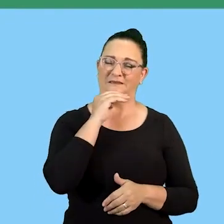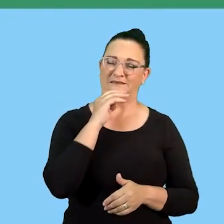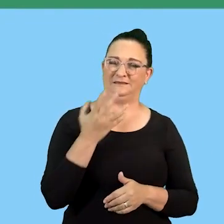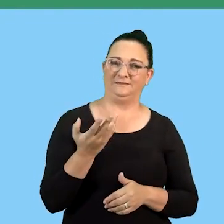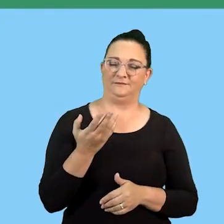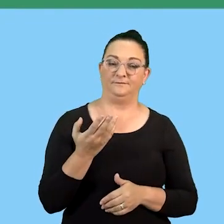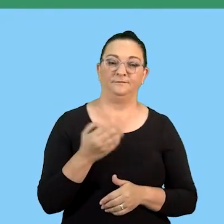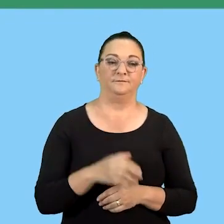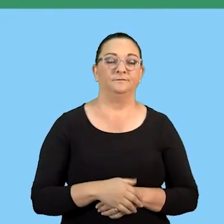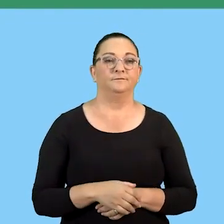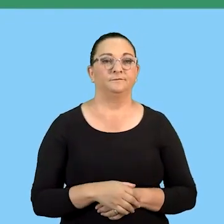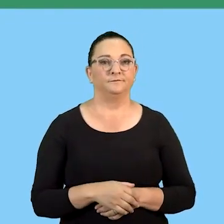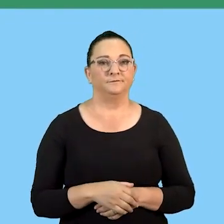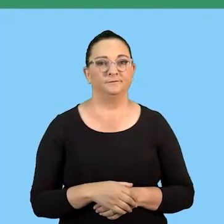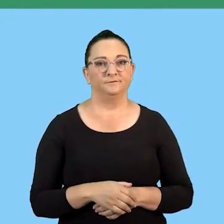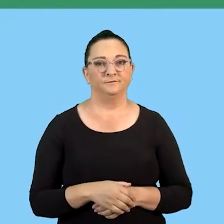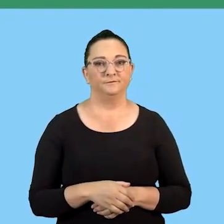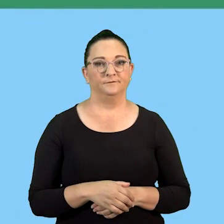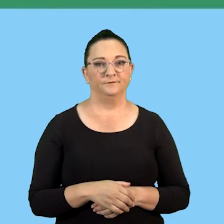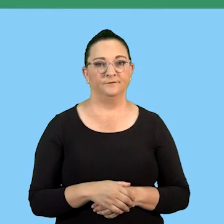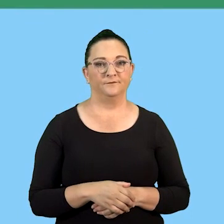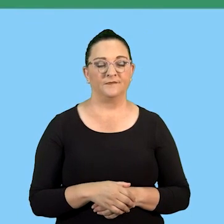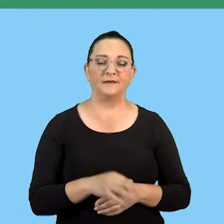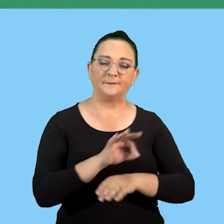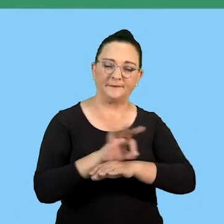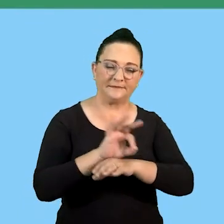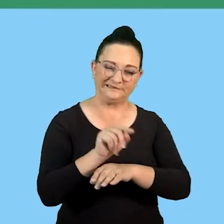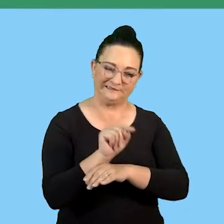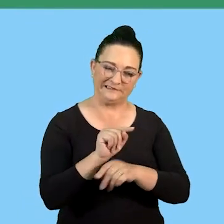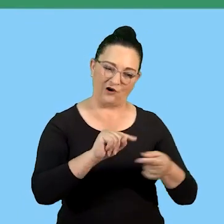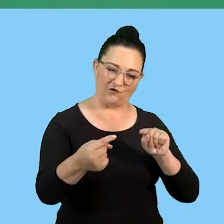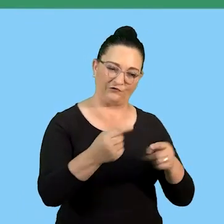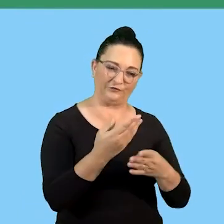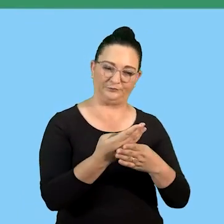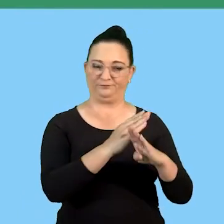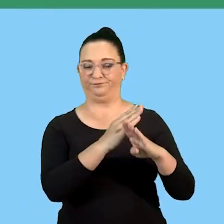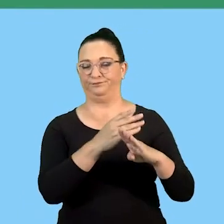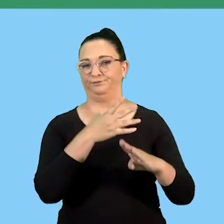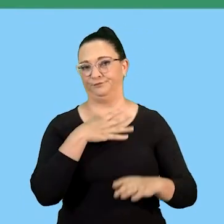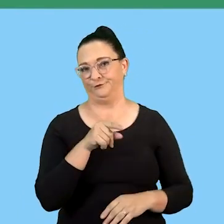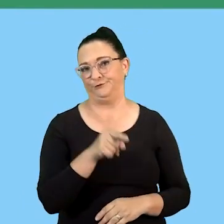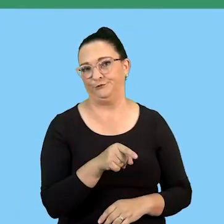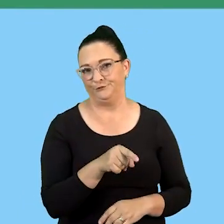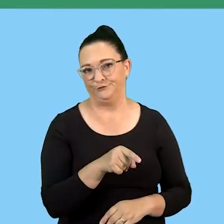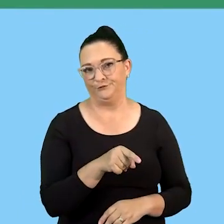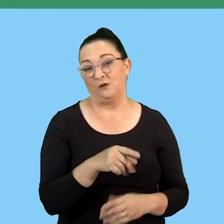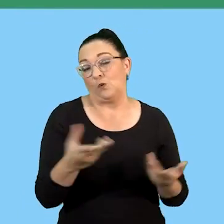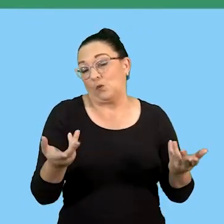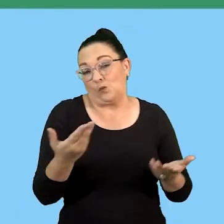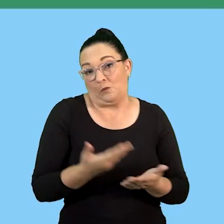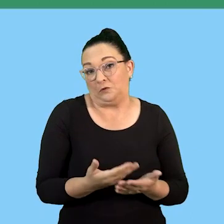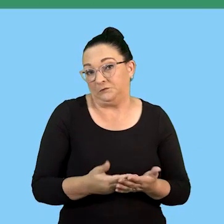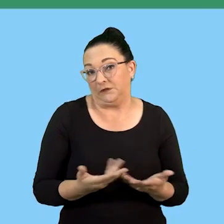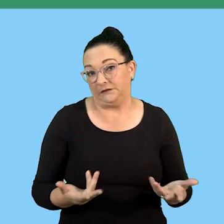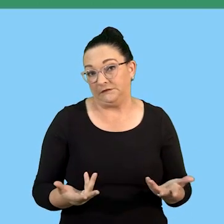Conflict management is the process of planning to prevent conflict. You must try by all means to prevent conflict where possible,